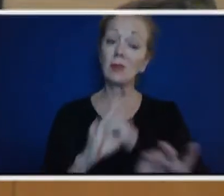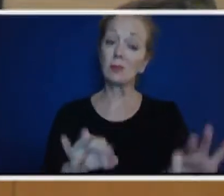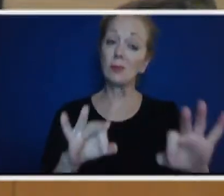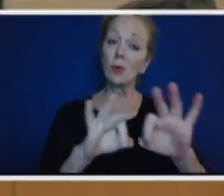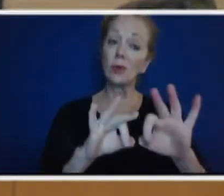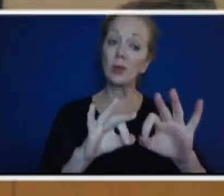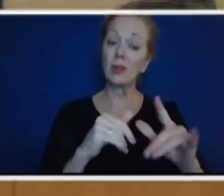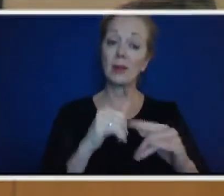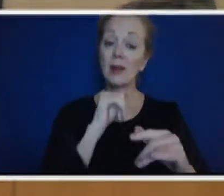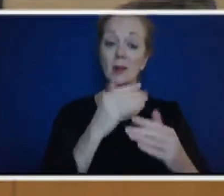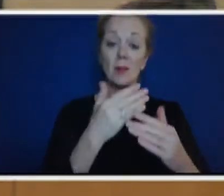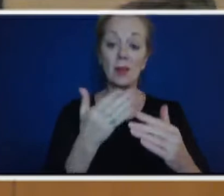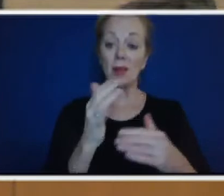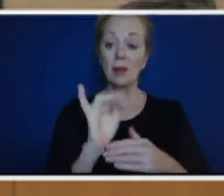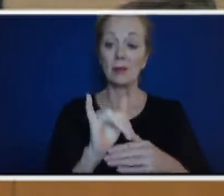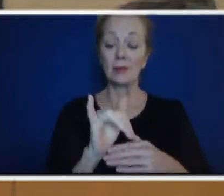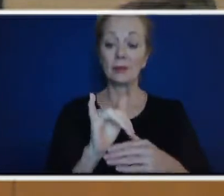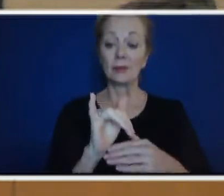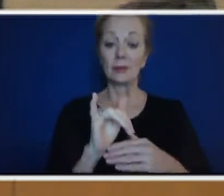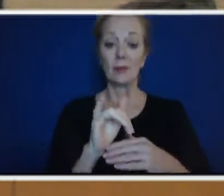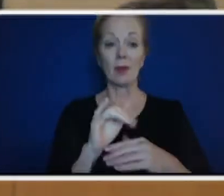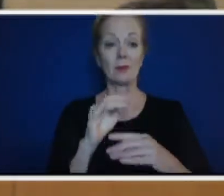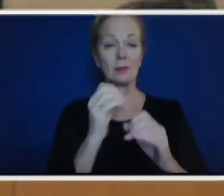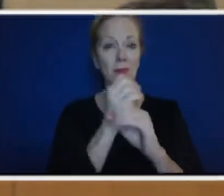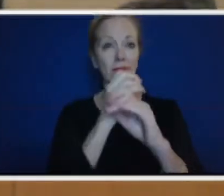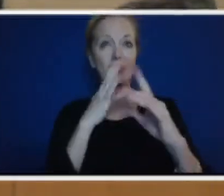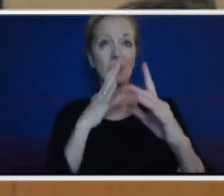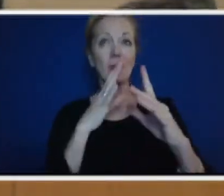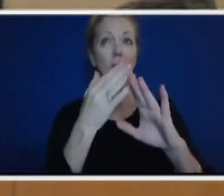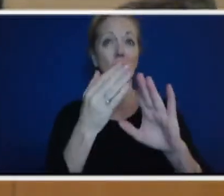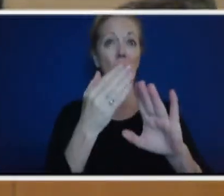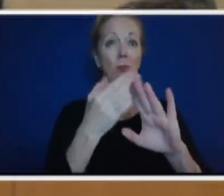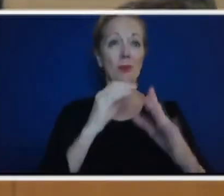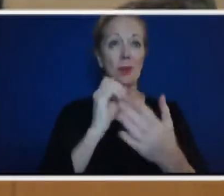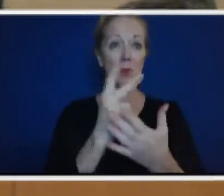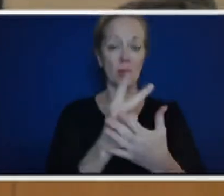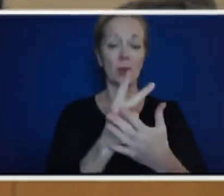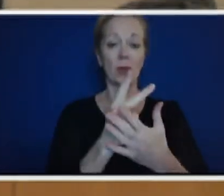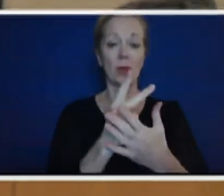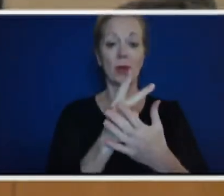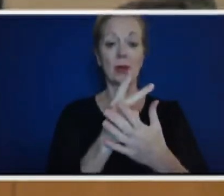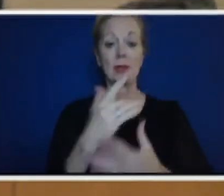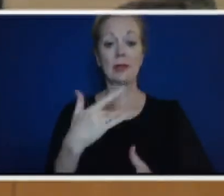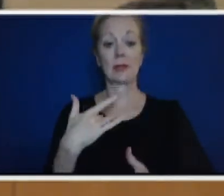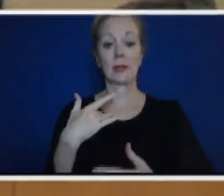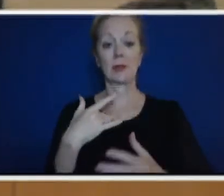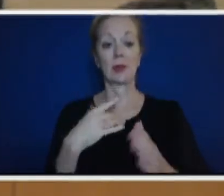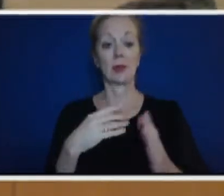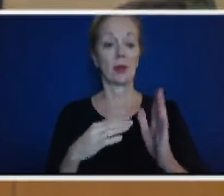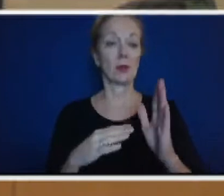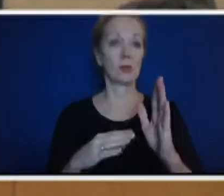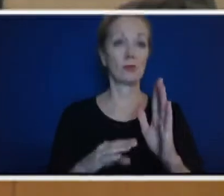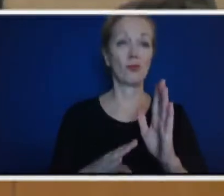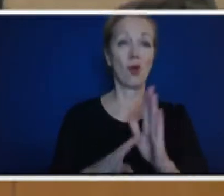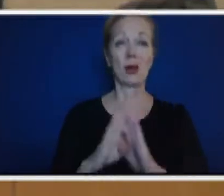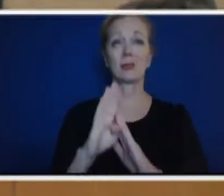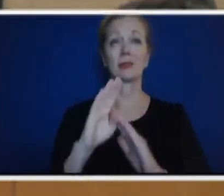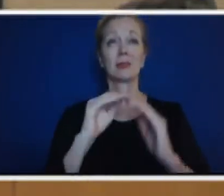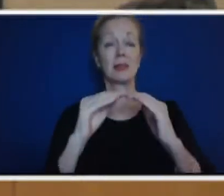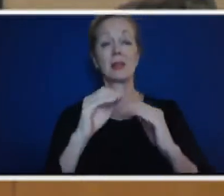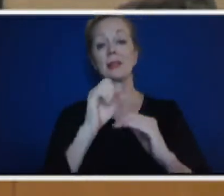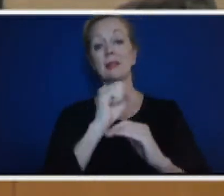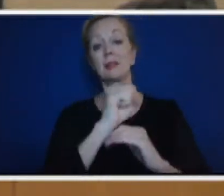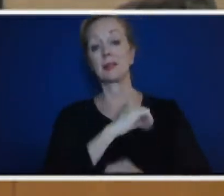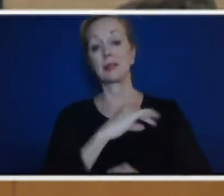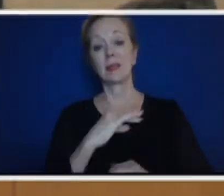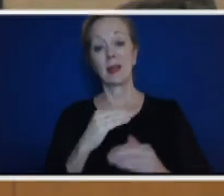that were envisioned when this was previously approved, and typically when they rise to that level, staff does kind of kick it into